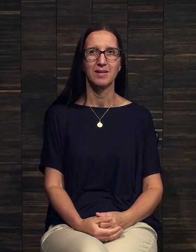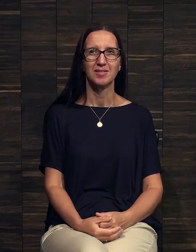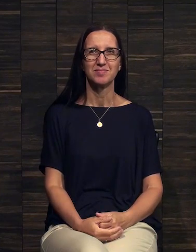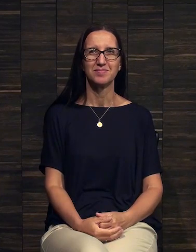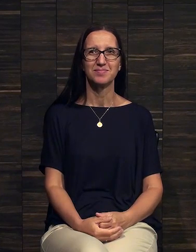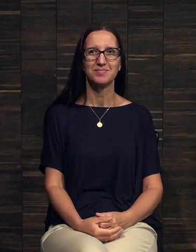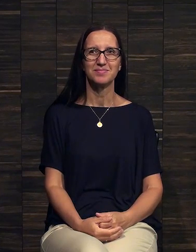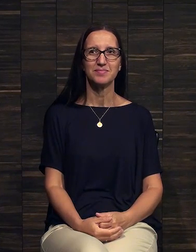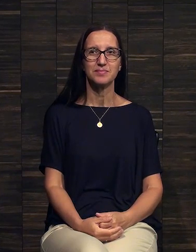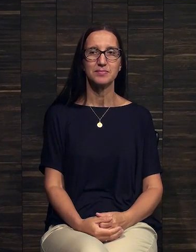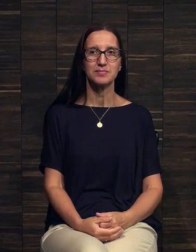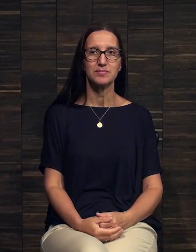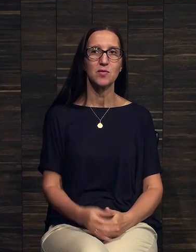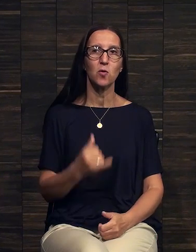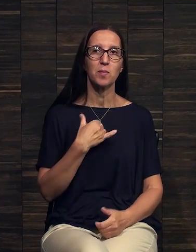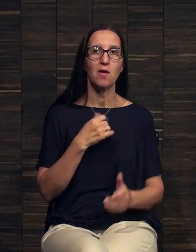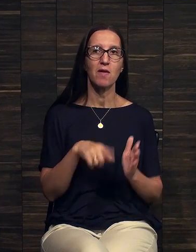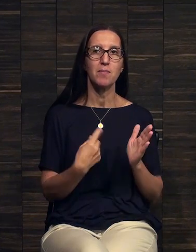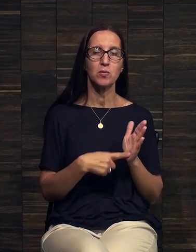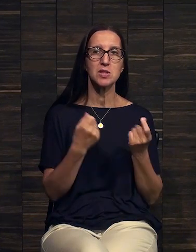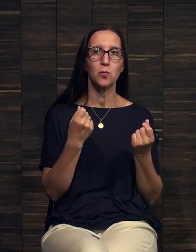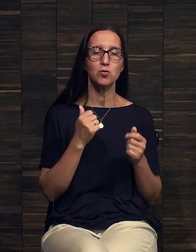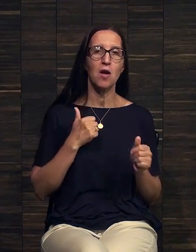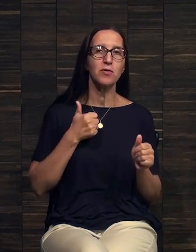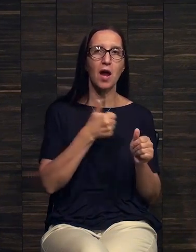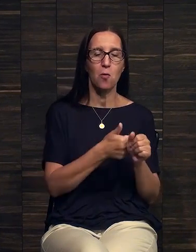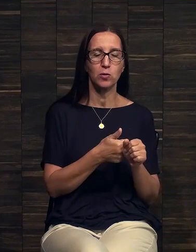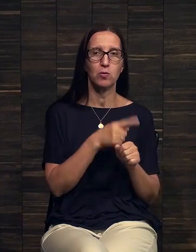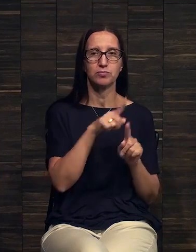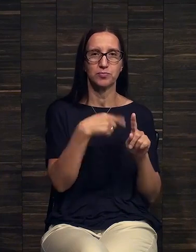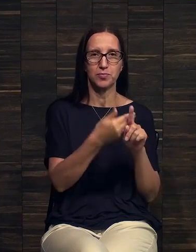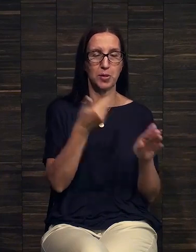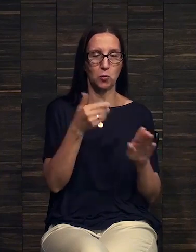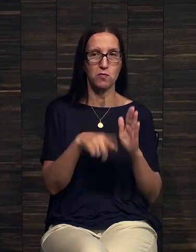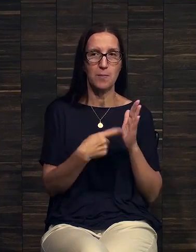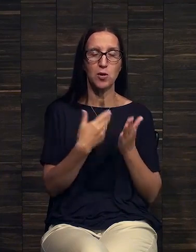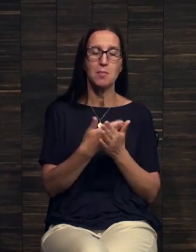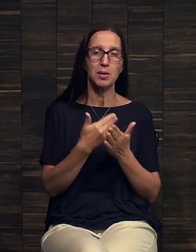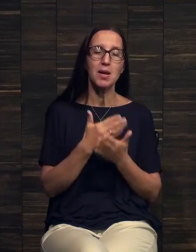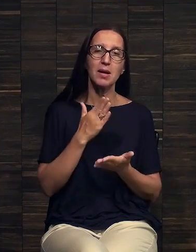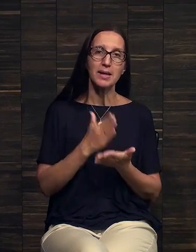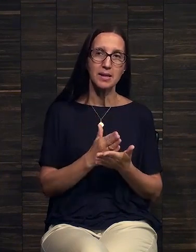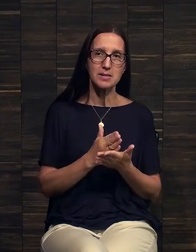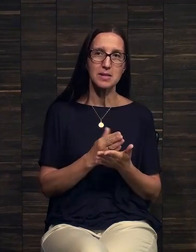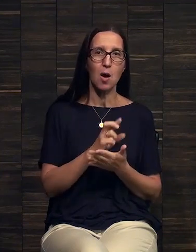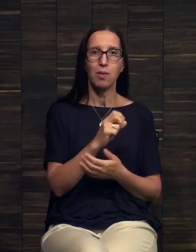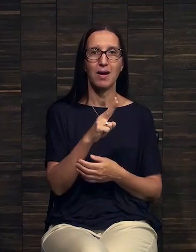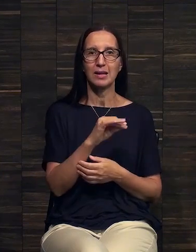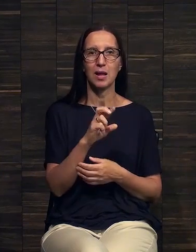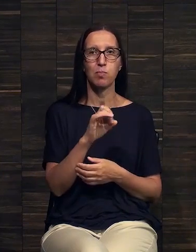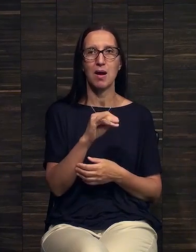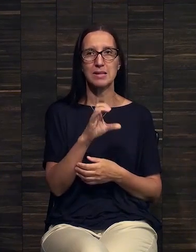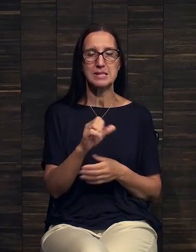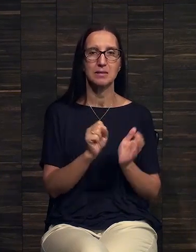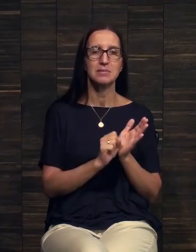characters become good ones, become heroes. So my question is very much linked to